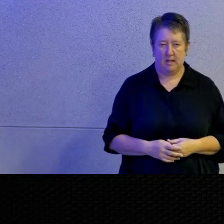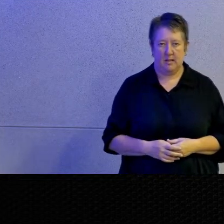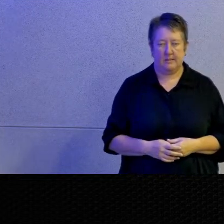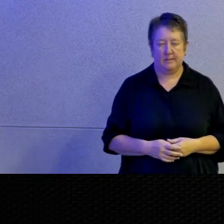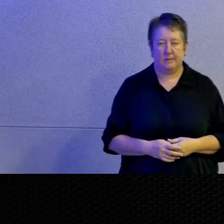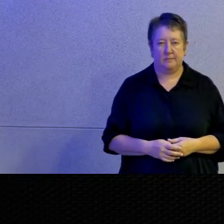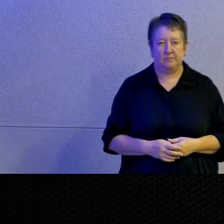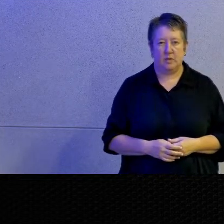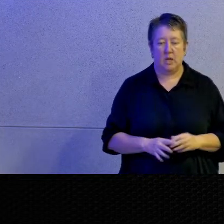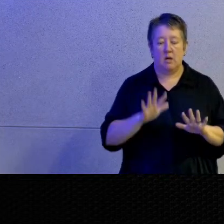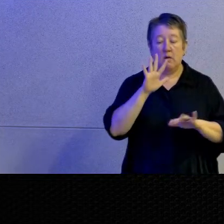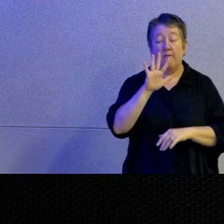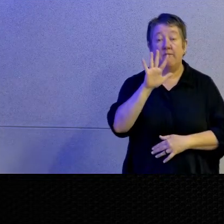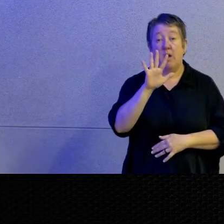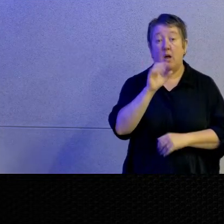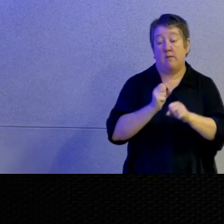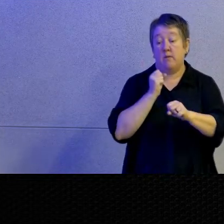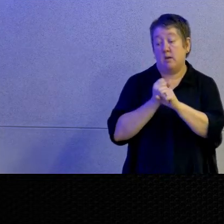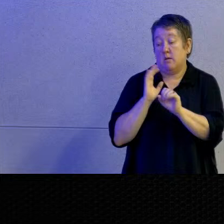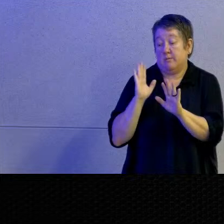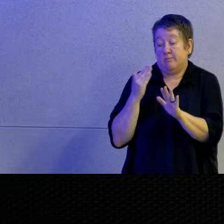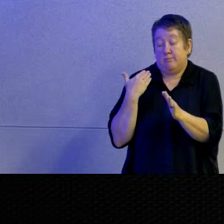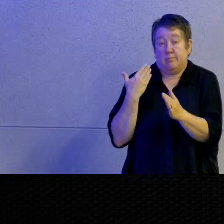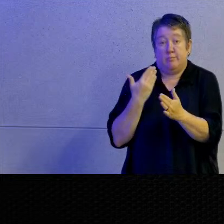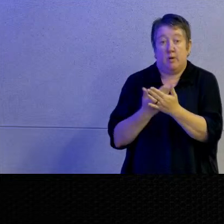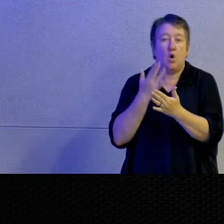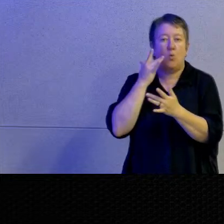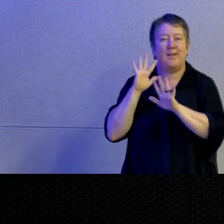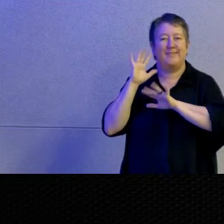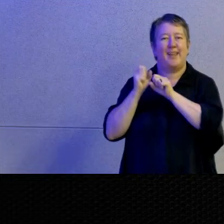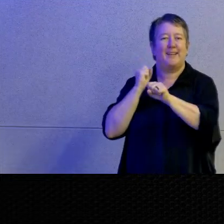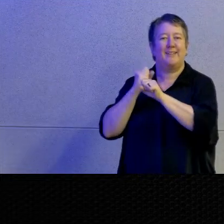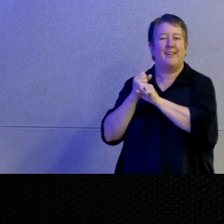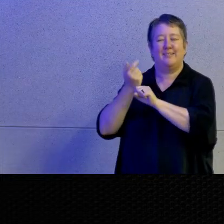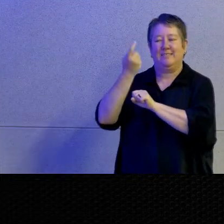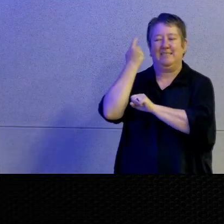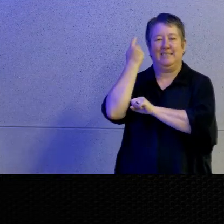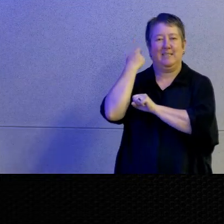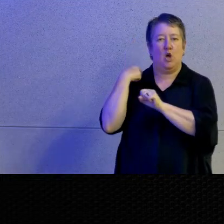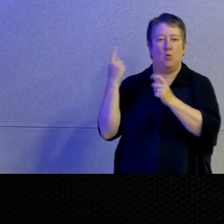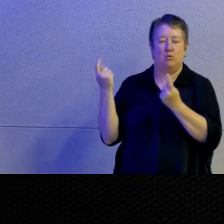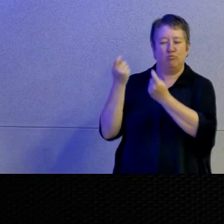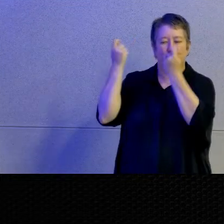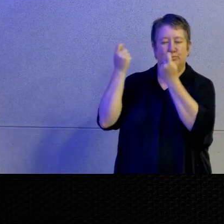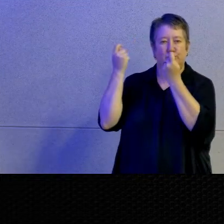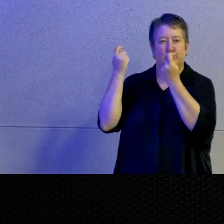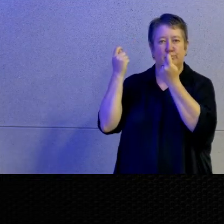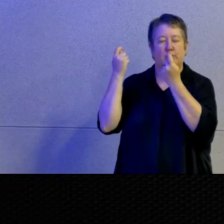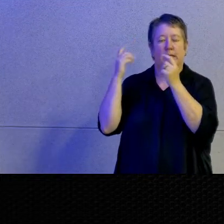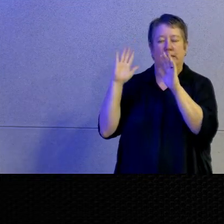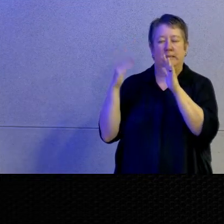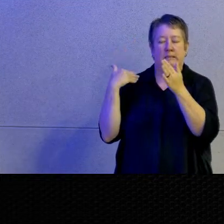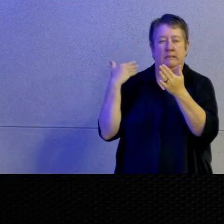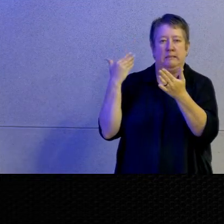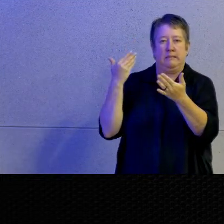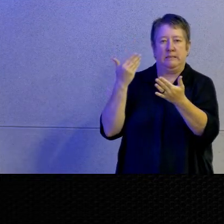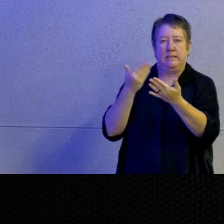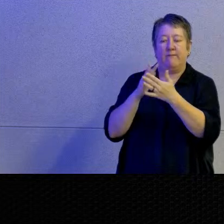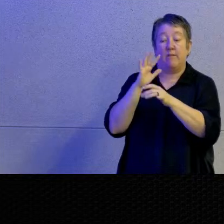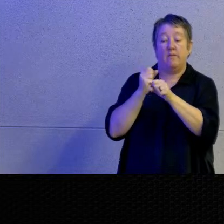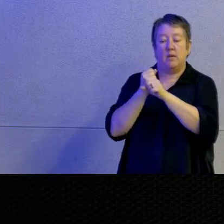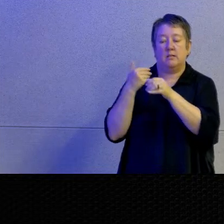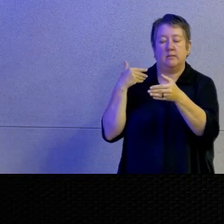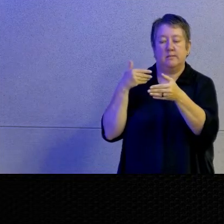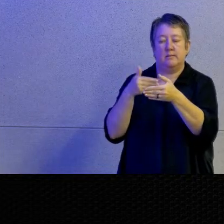During the past 5 years, after the 10-year celebrations, we went through COVID-19. And some of our